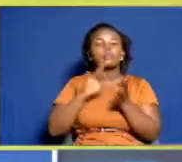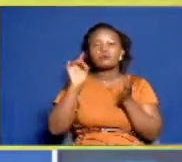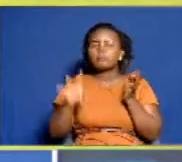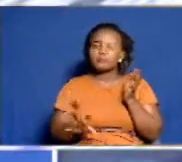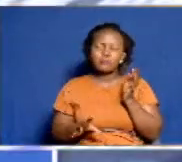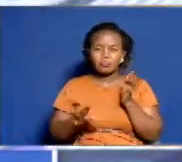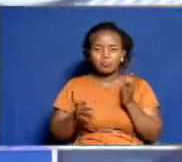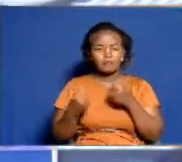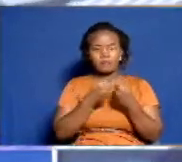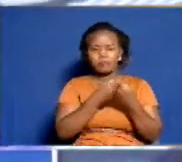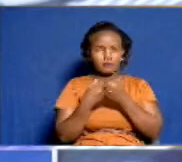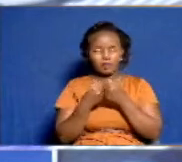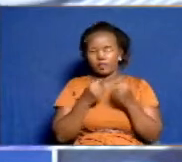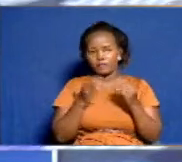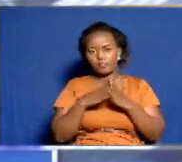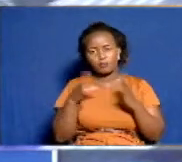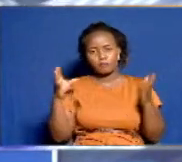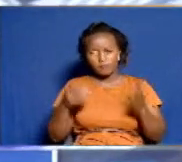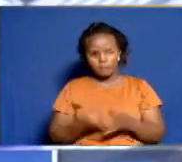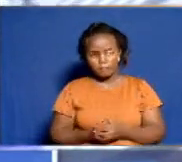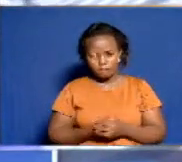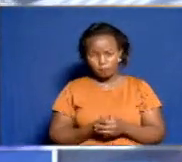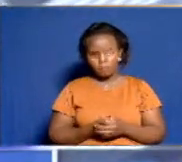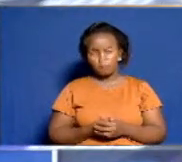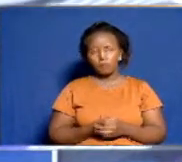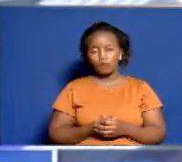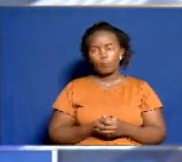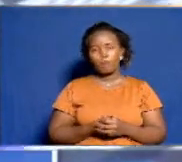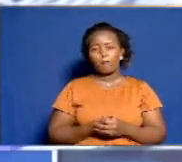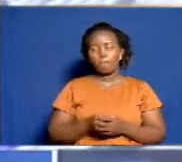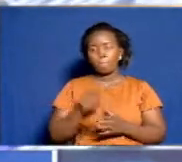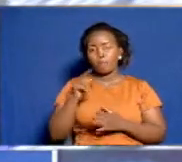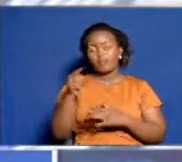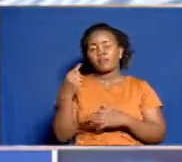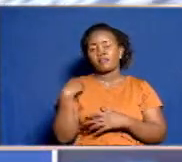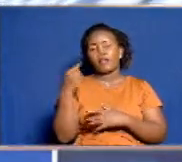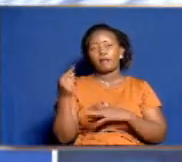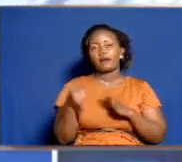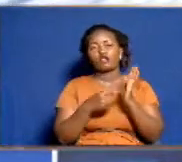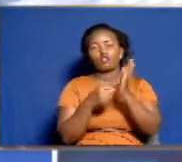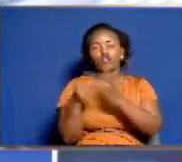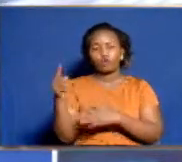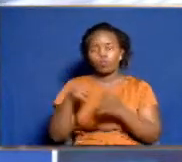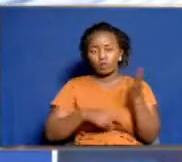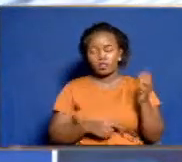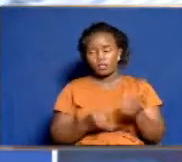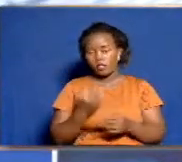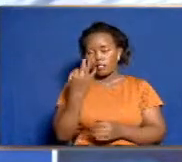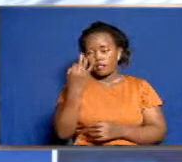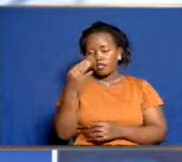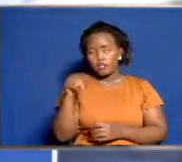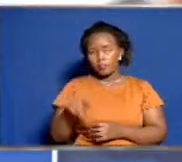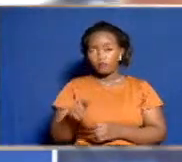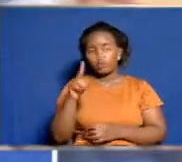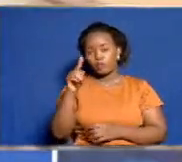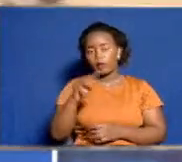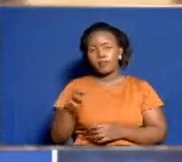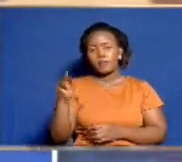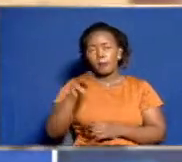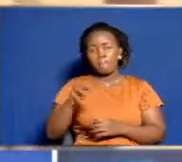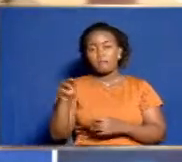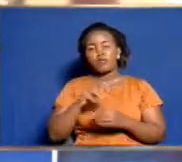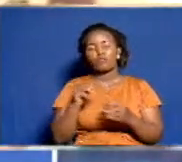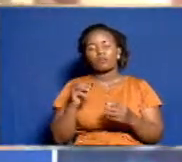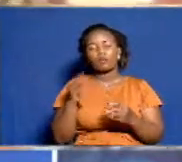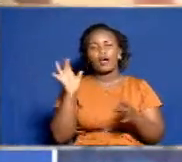and so forth. Data from the Kenya Private Sector Alliance indicates that at least 3.1 million jobs in travel and tourism were